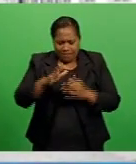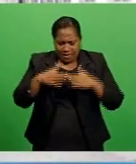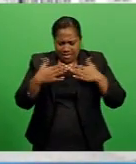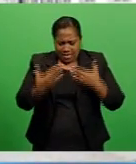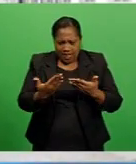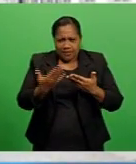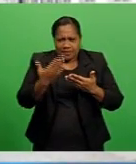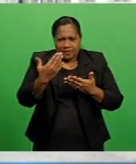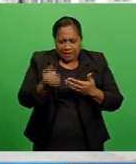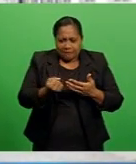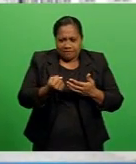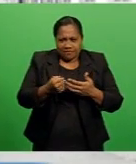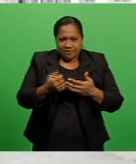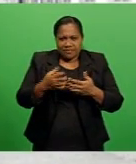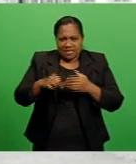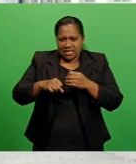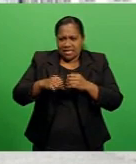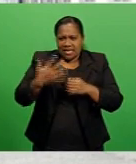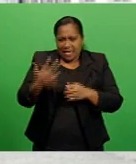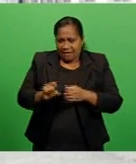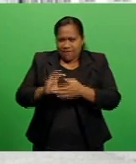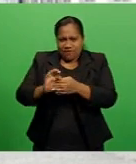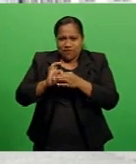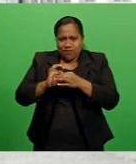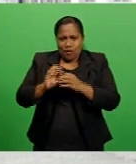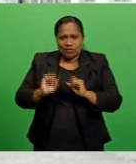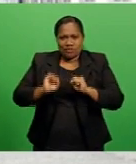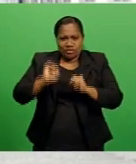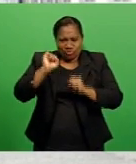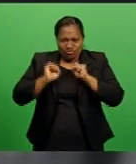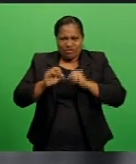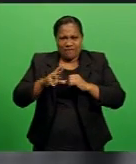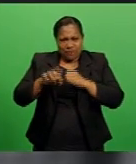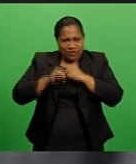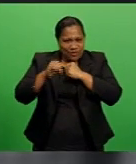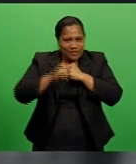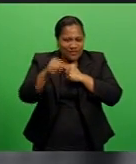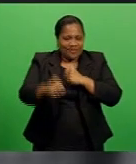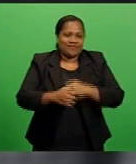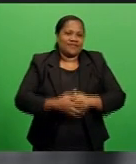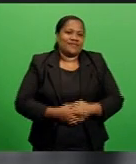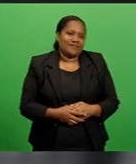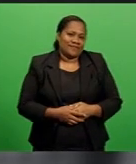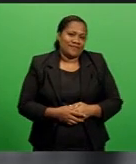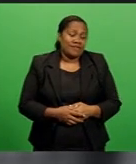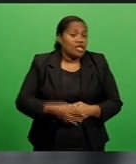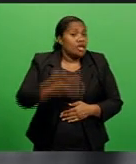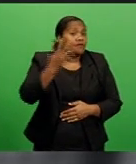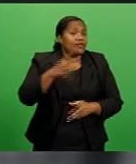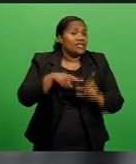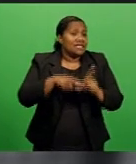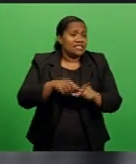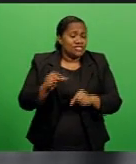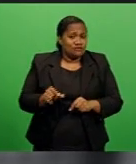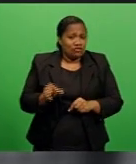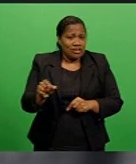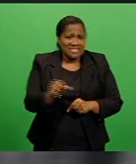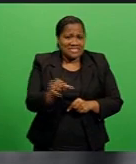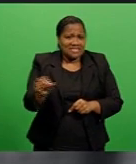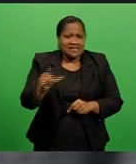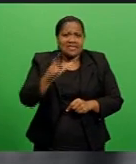boxers and running his gym. Venina Rakautonga, FBC Sports. 14 years of chess paid off today for